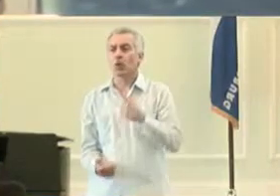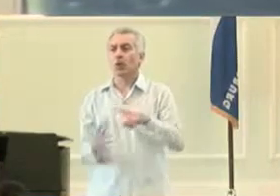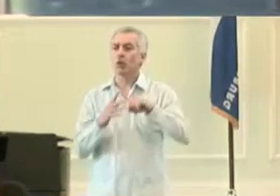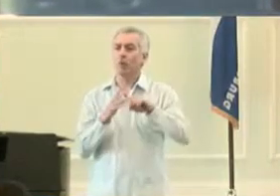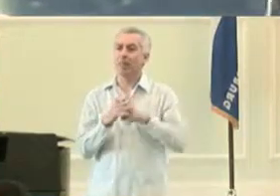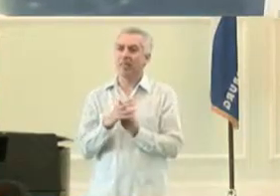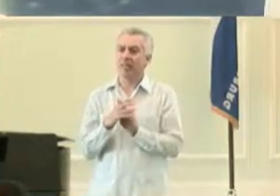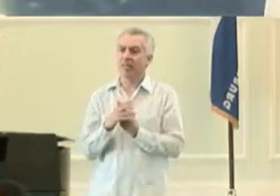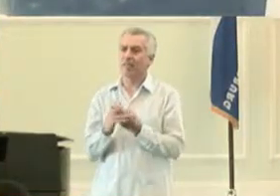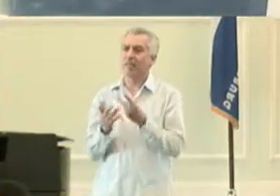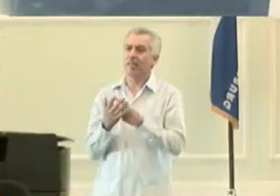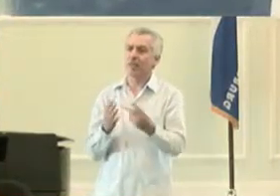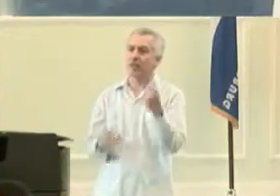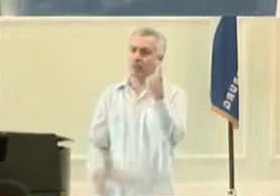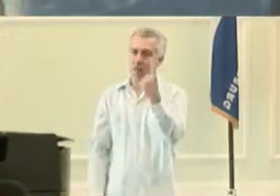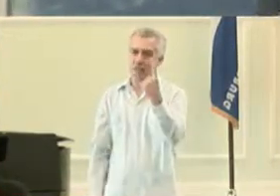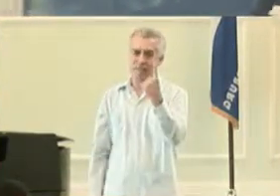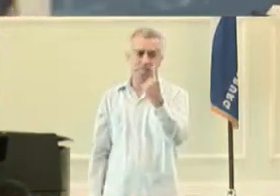verse 1.